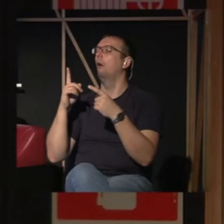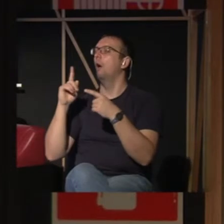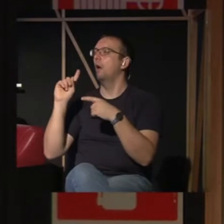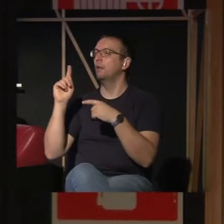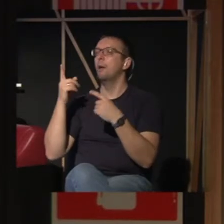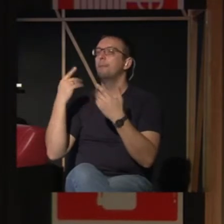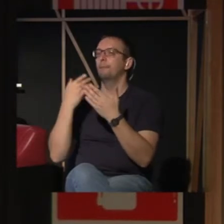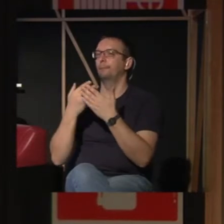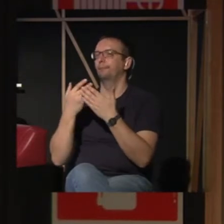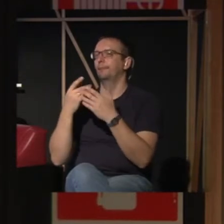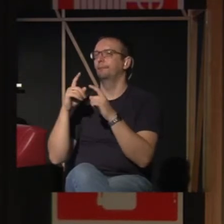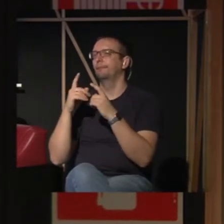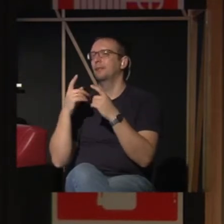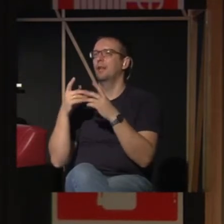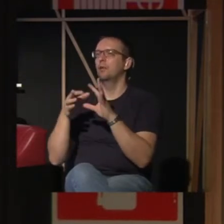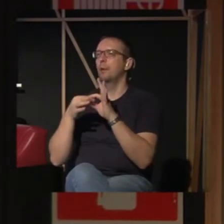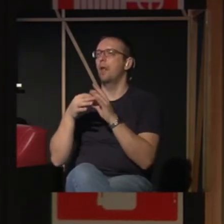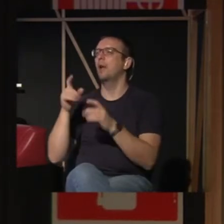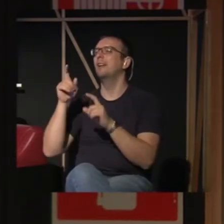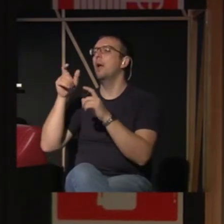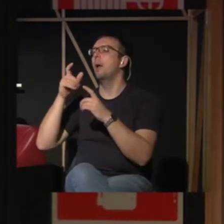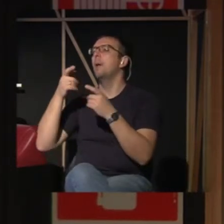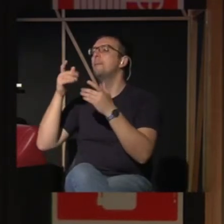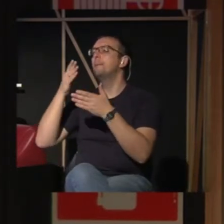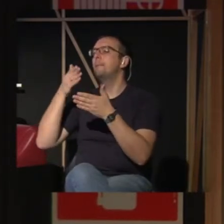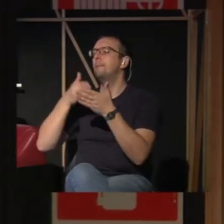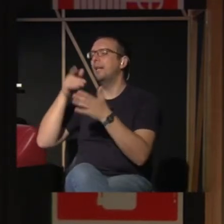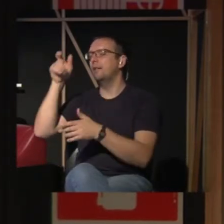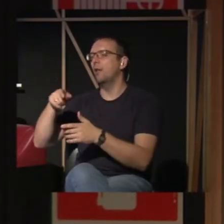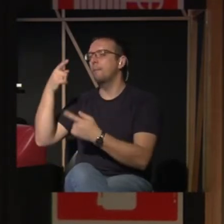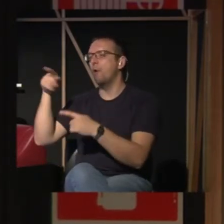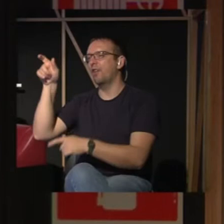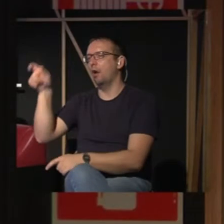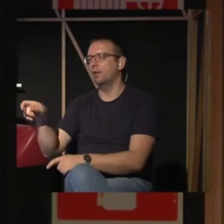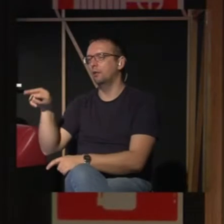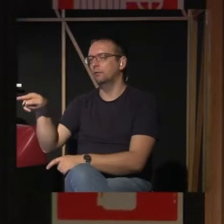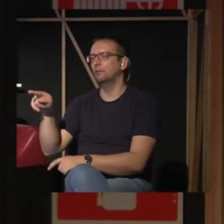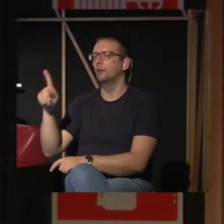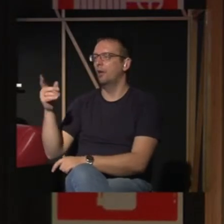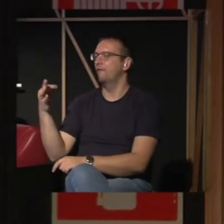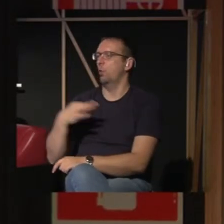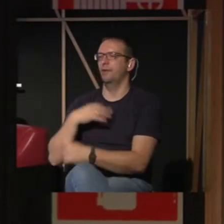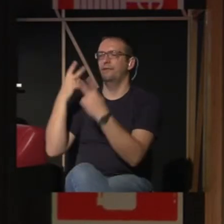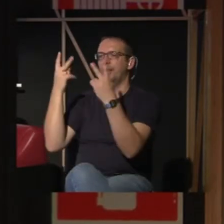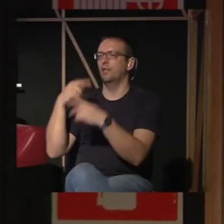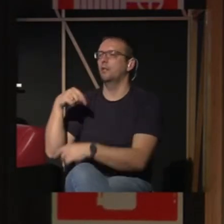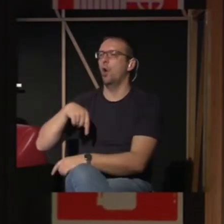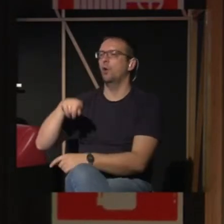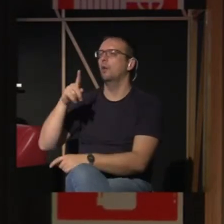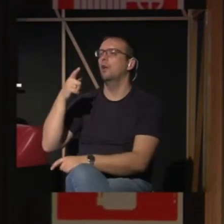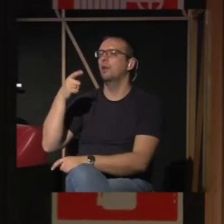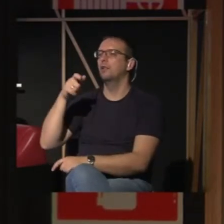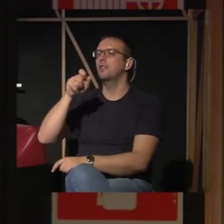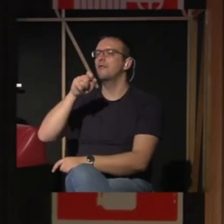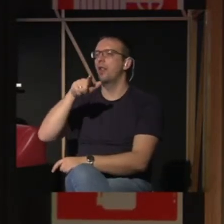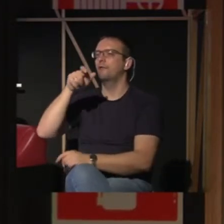requirements for all of the 12 stadiums. And 4 years ago, what we thought, well, we cannot ask the stadiums to have an accessibility officer